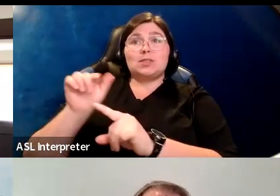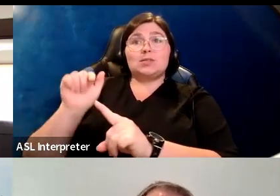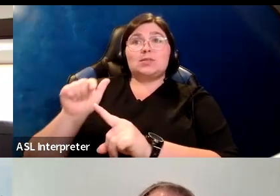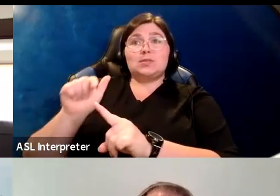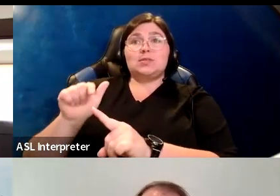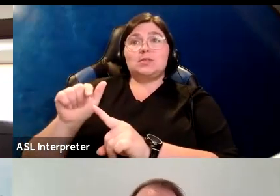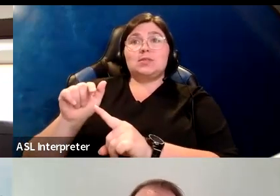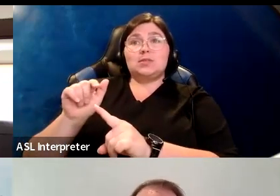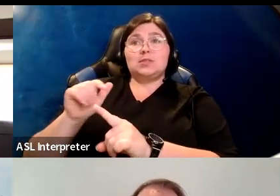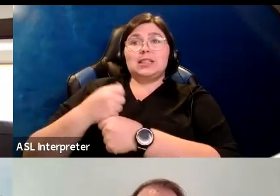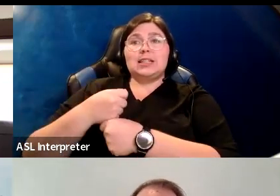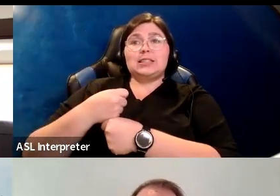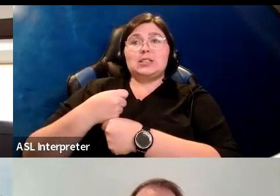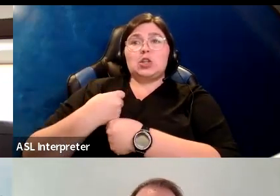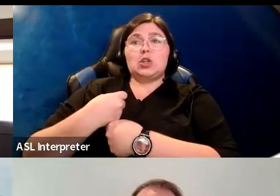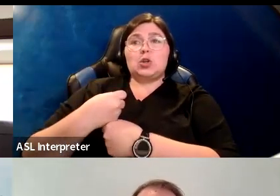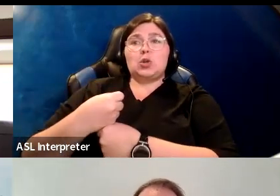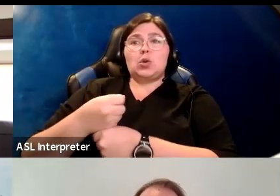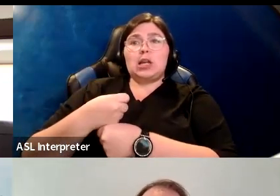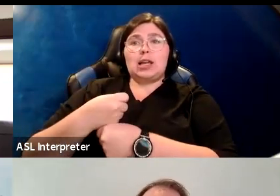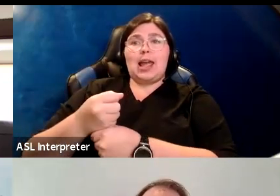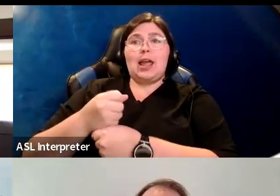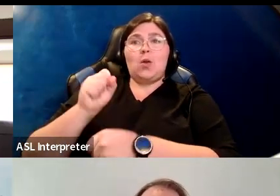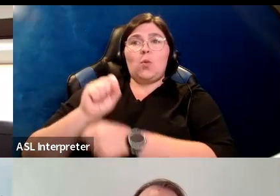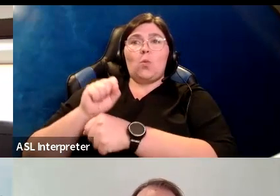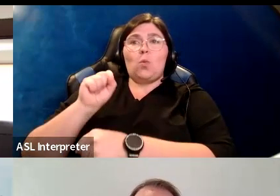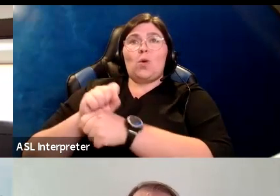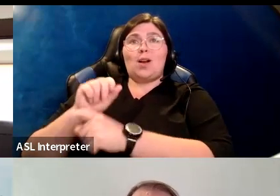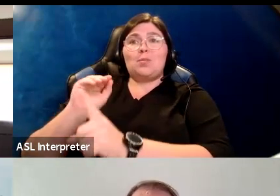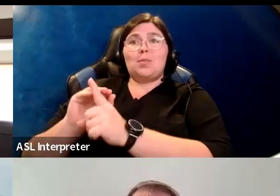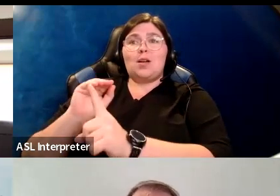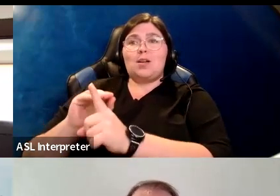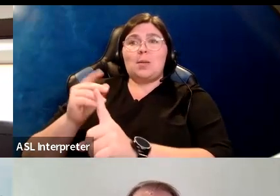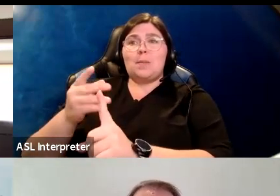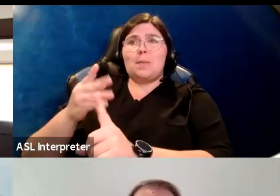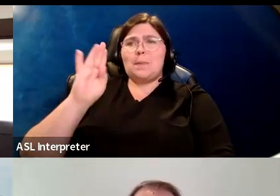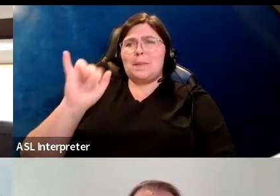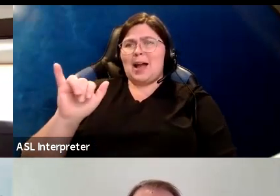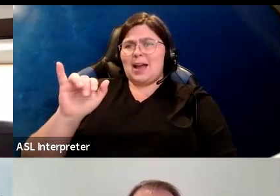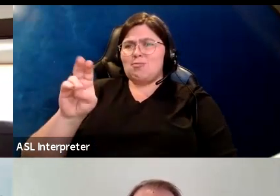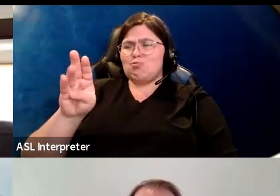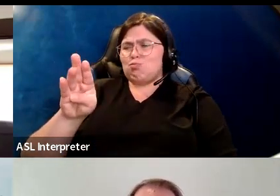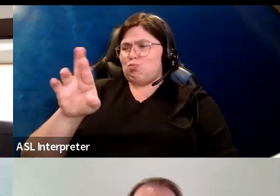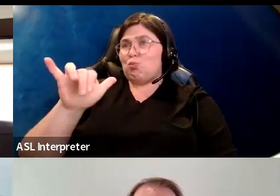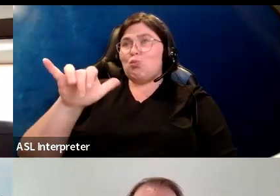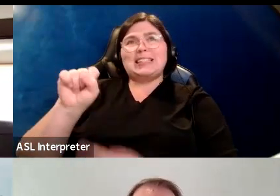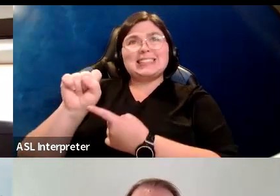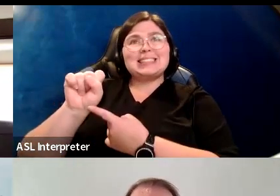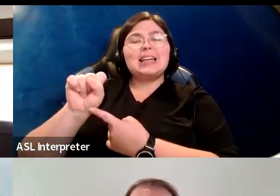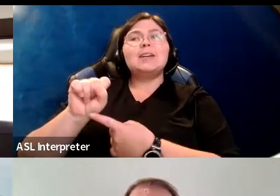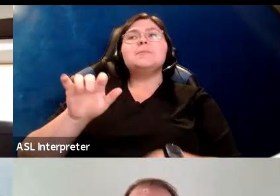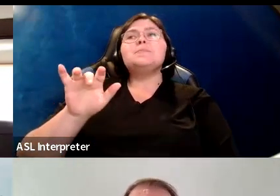Create framework prompt by Briss. I think Briss, yes.